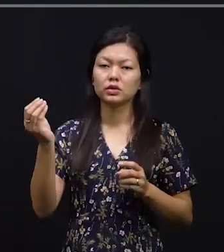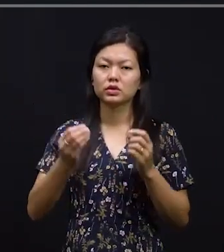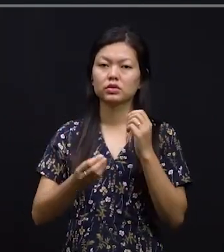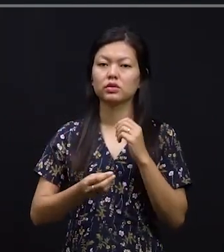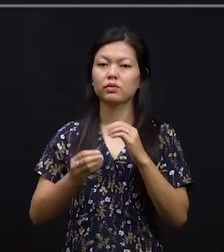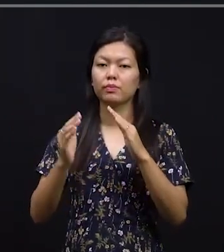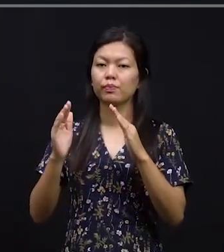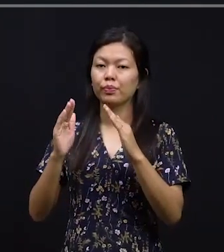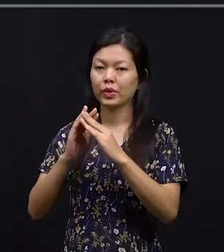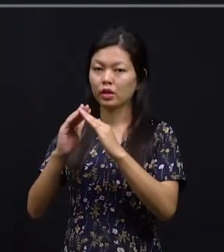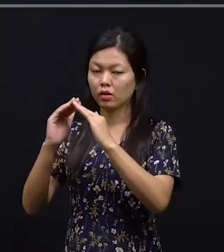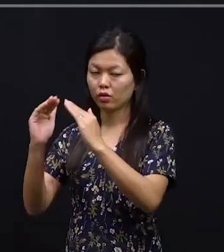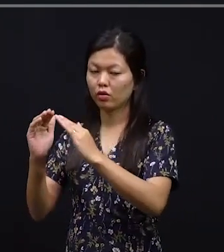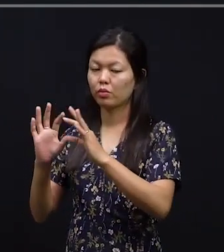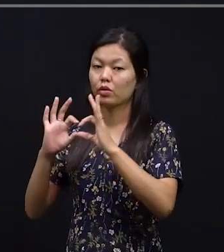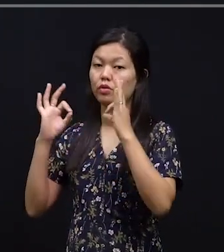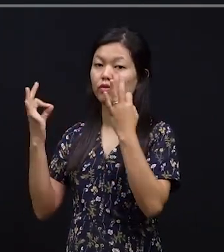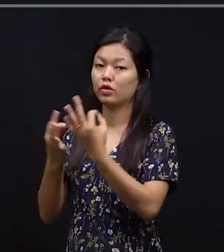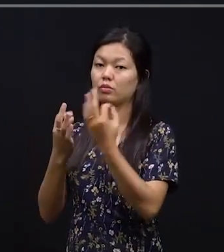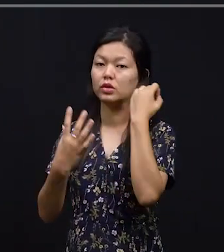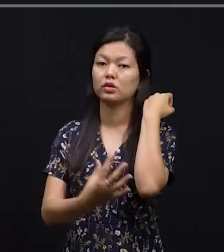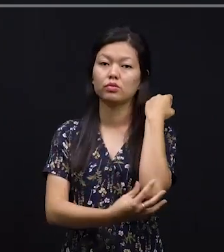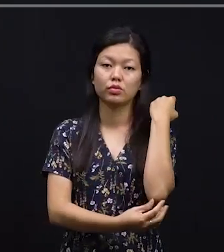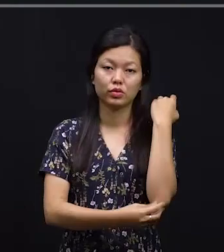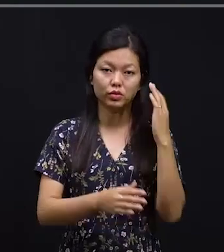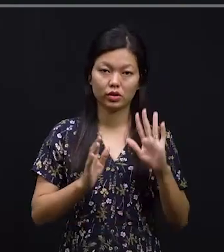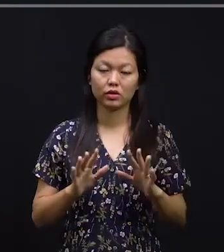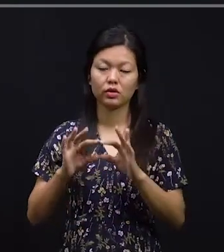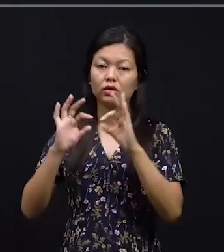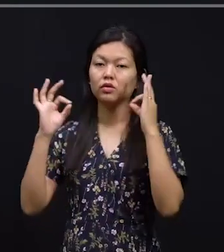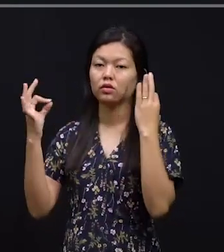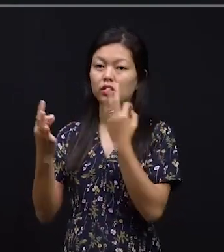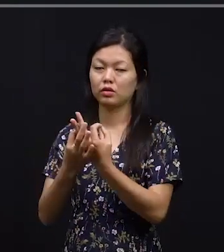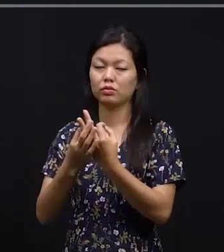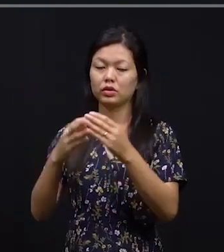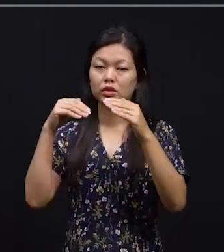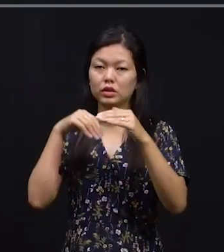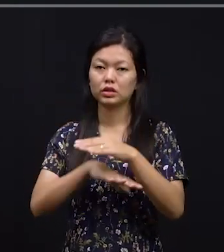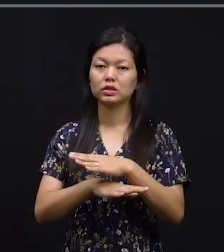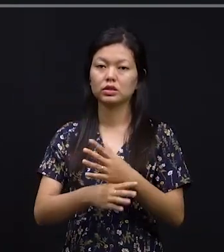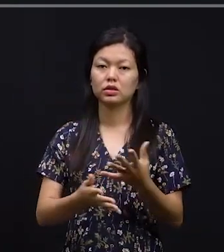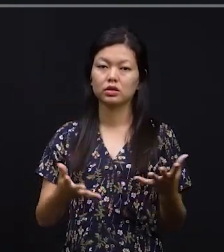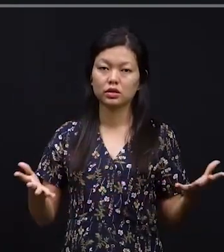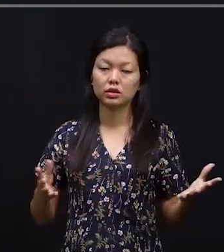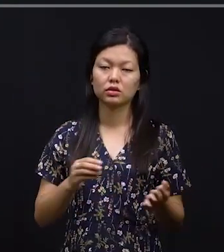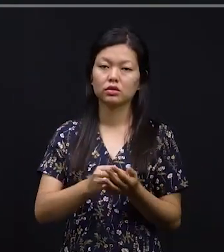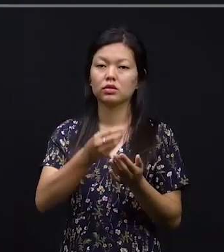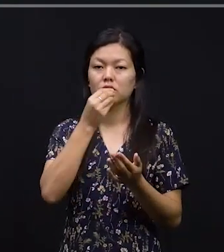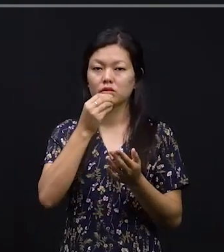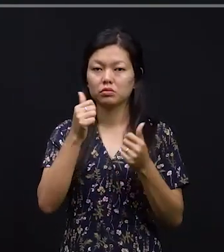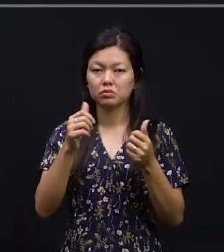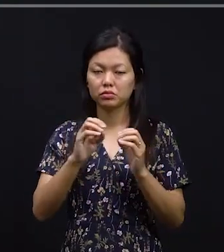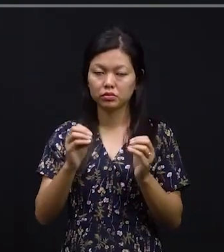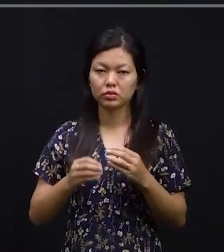not as privileged as that. They do not have enough necessities at home. They might not be having the peace of mind